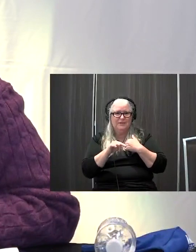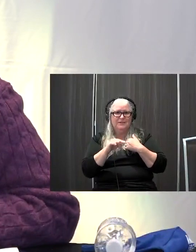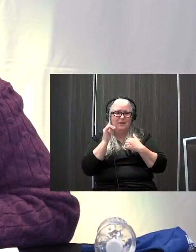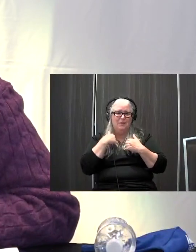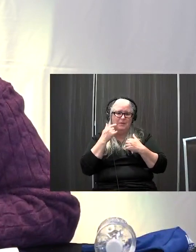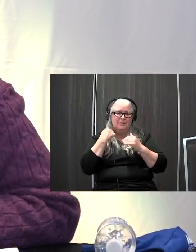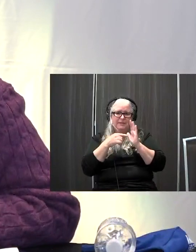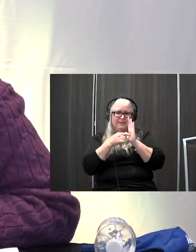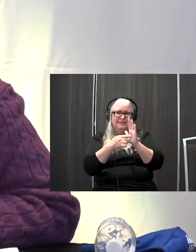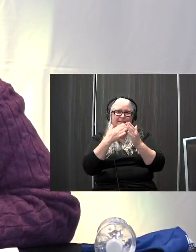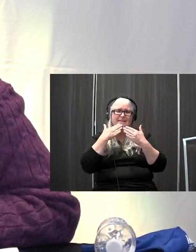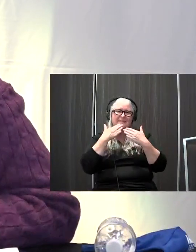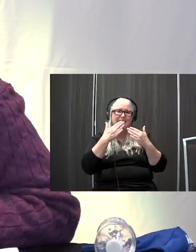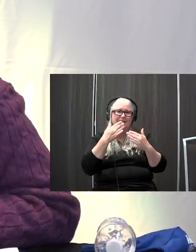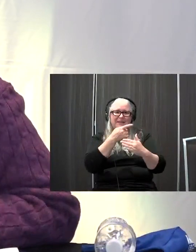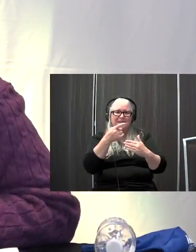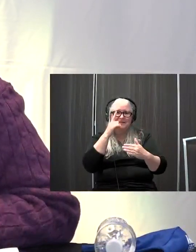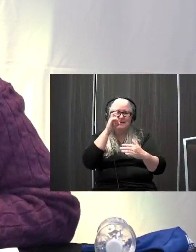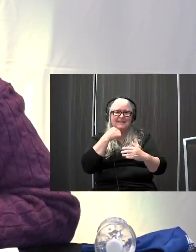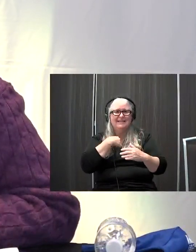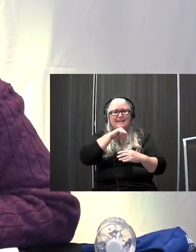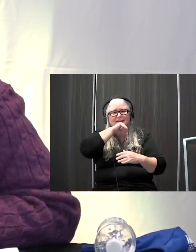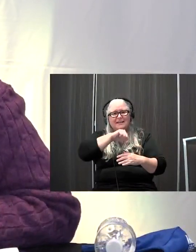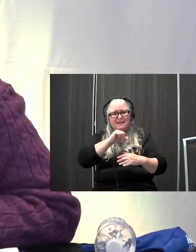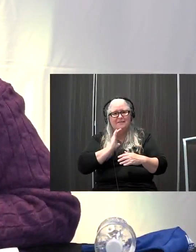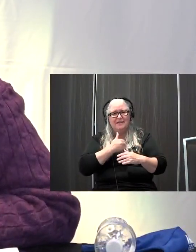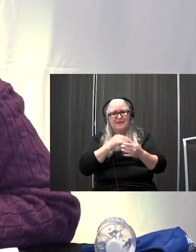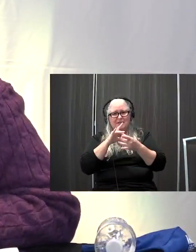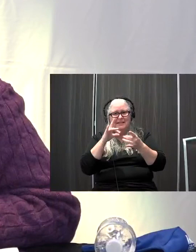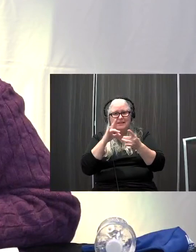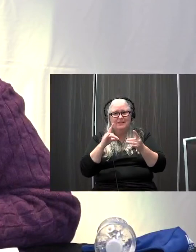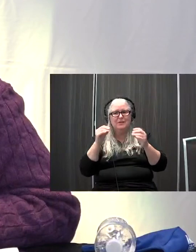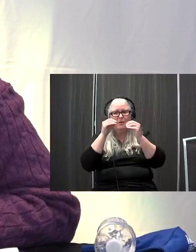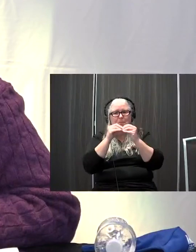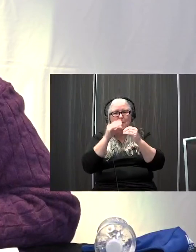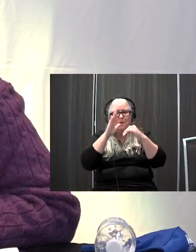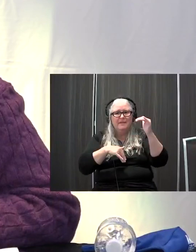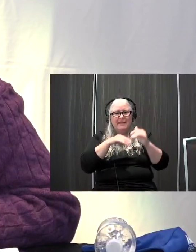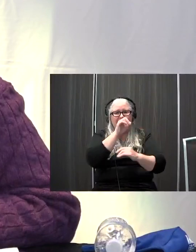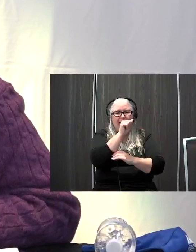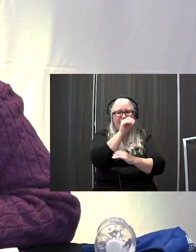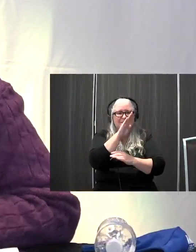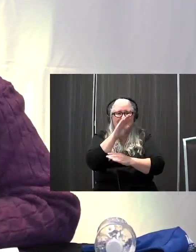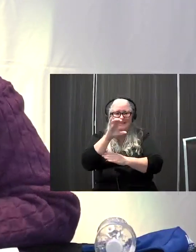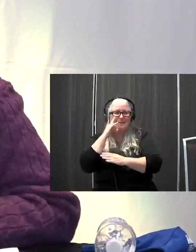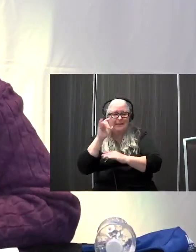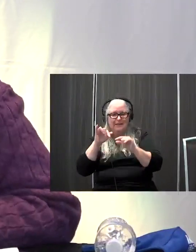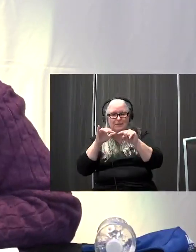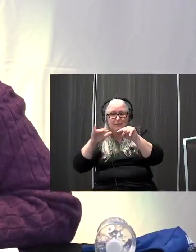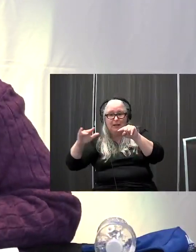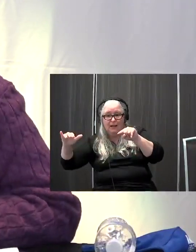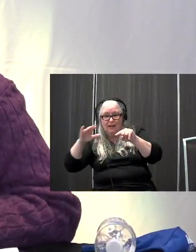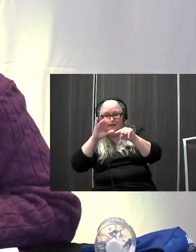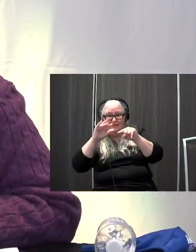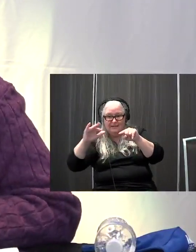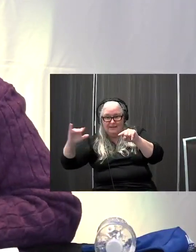put our thank you slide up because I loved our statement about it's more than ABC because there are 23 more letters. So I thought you guys were